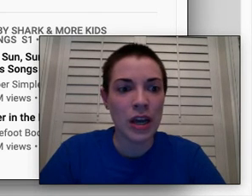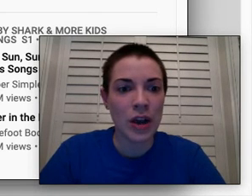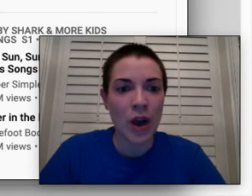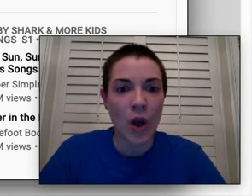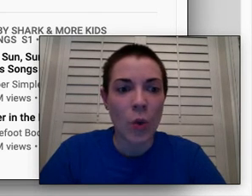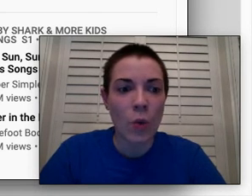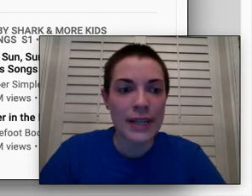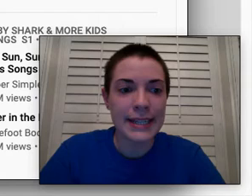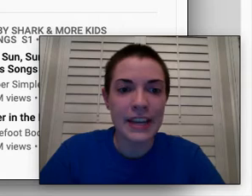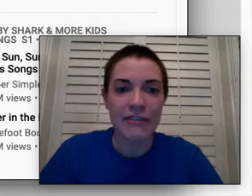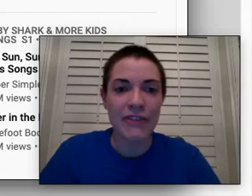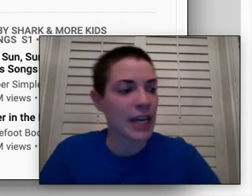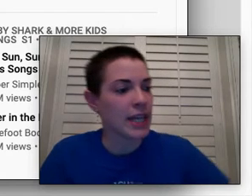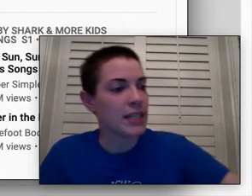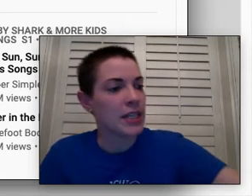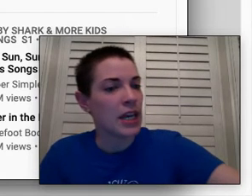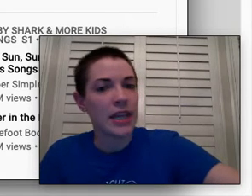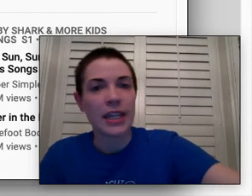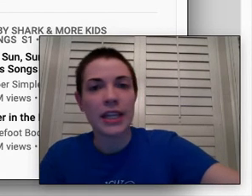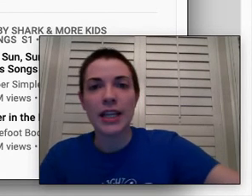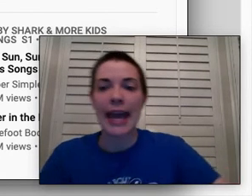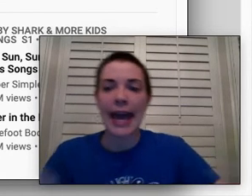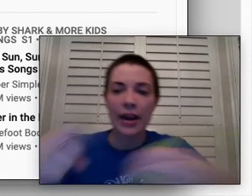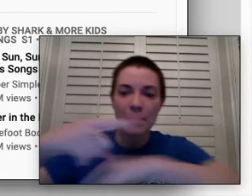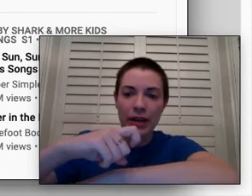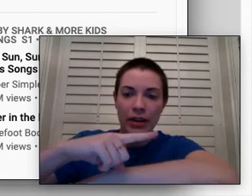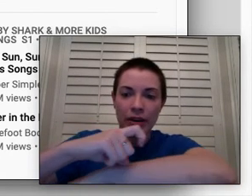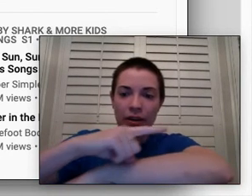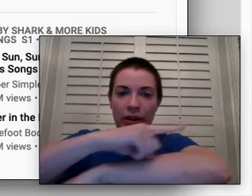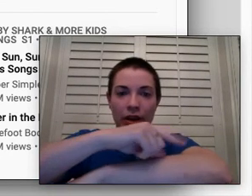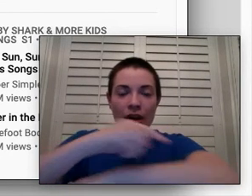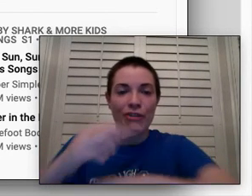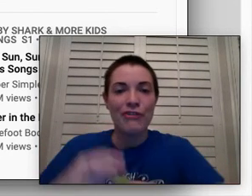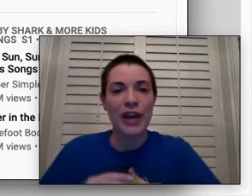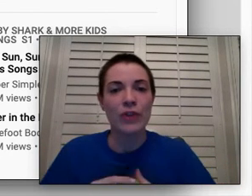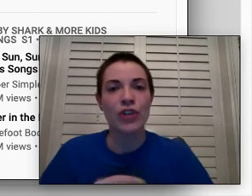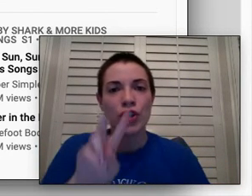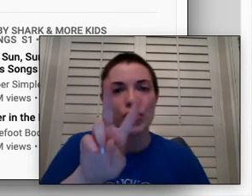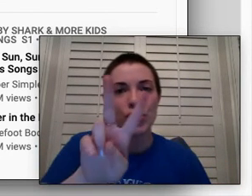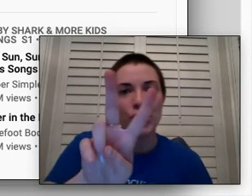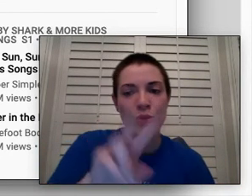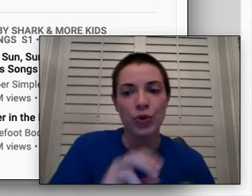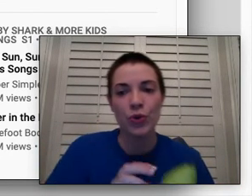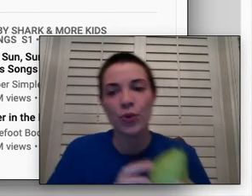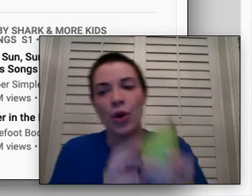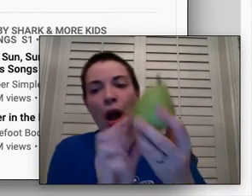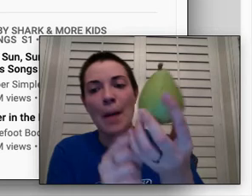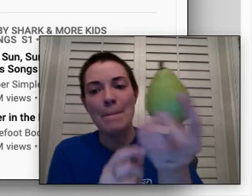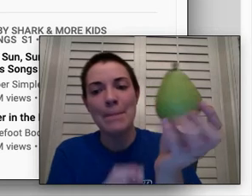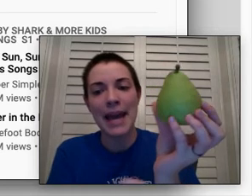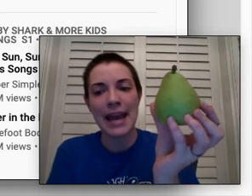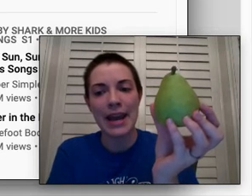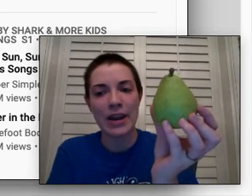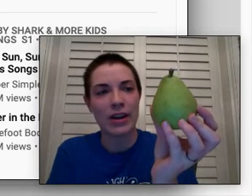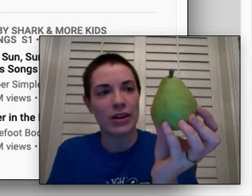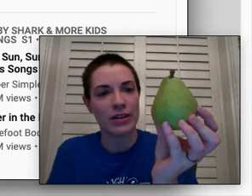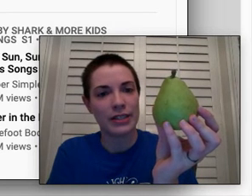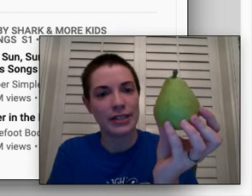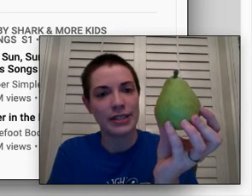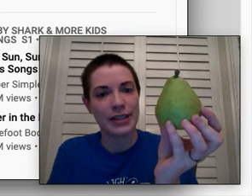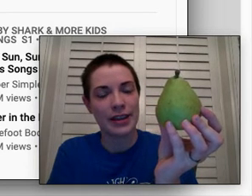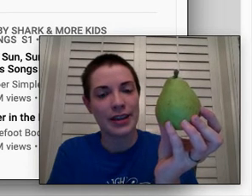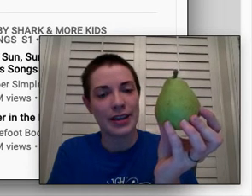Look, what did he find? The little caterpillar found 2